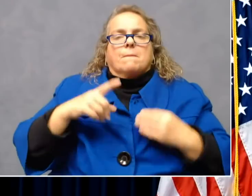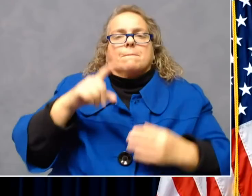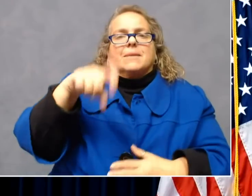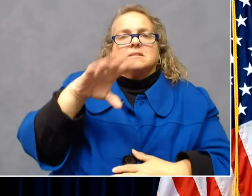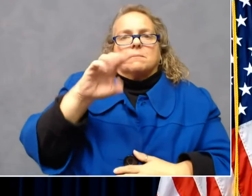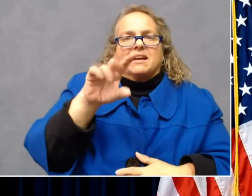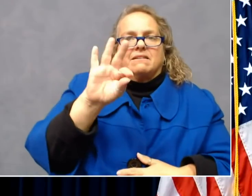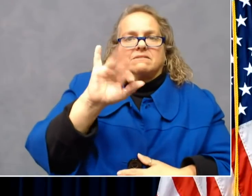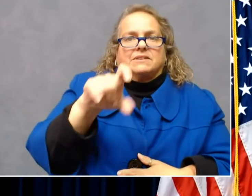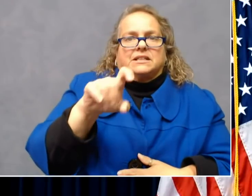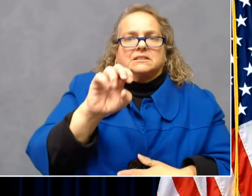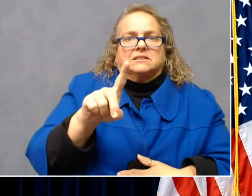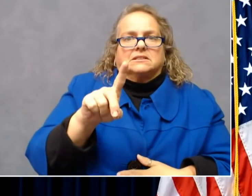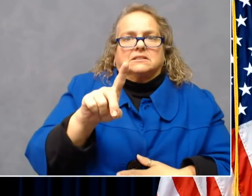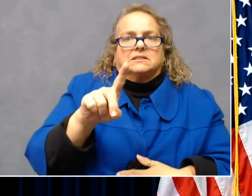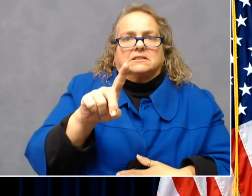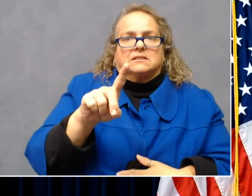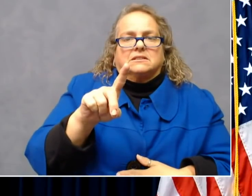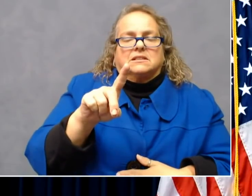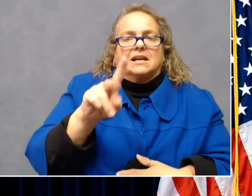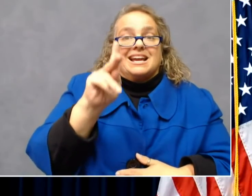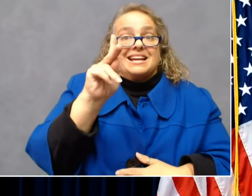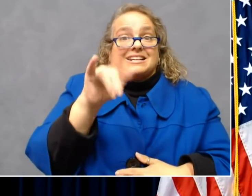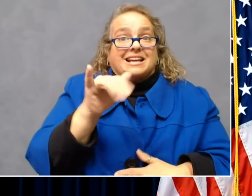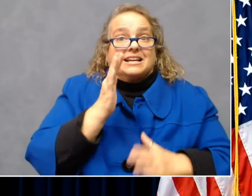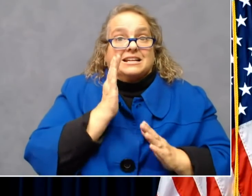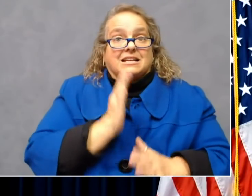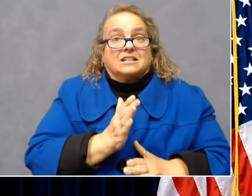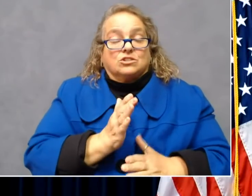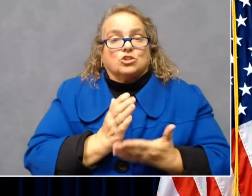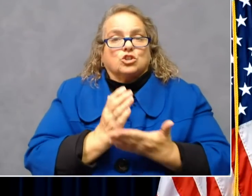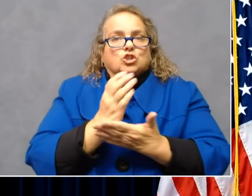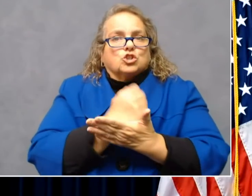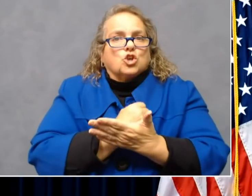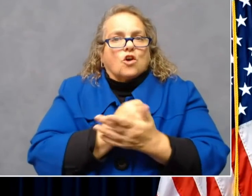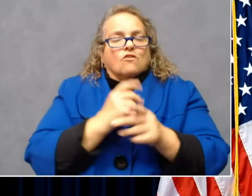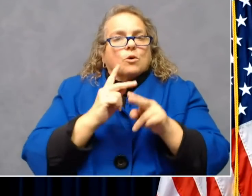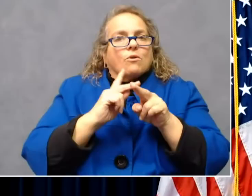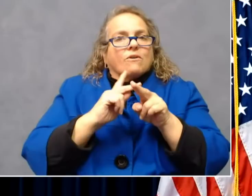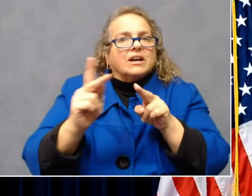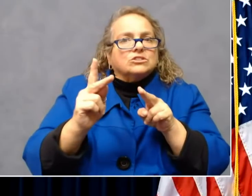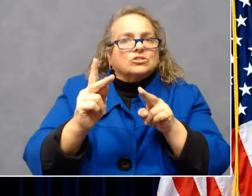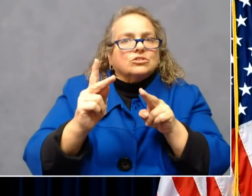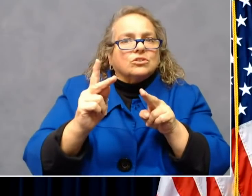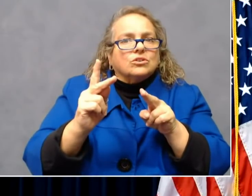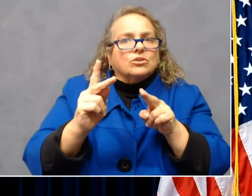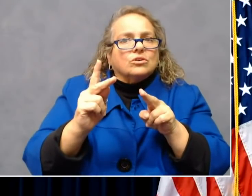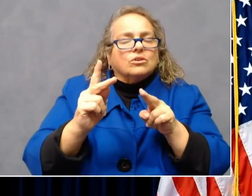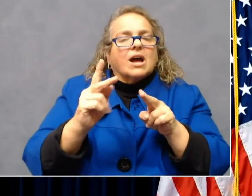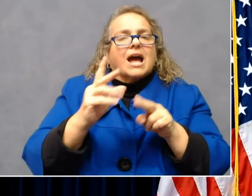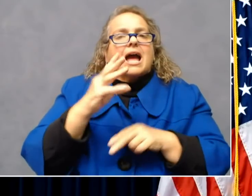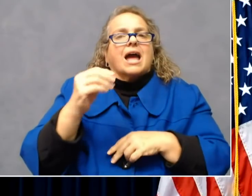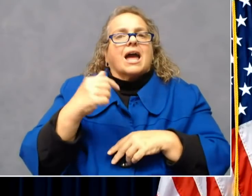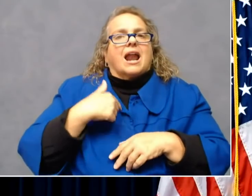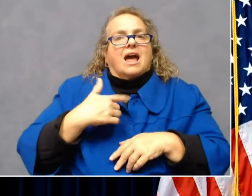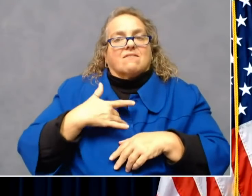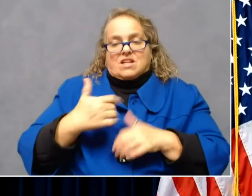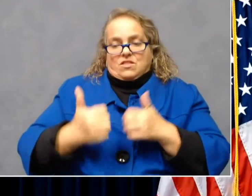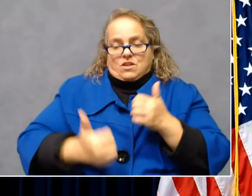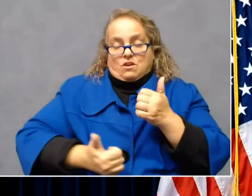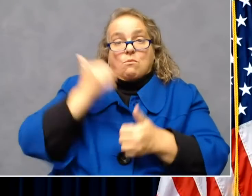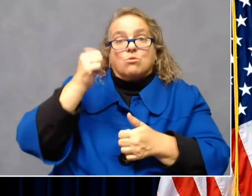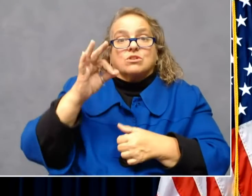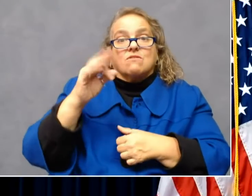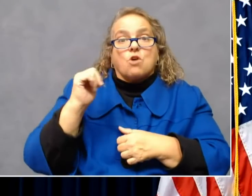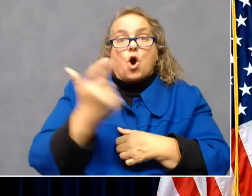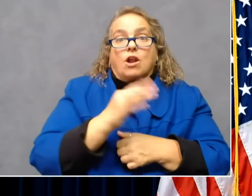We deserve, Kentuckians deserve professionalism, and I believe that the vast majority of all of our law